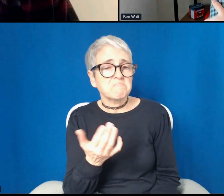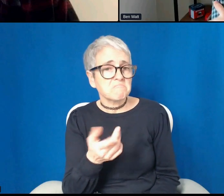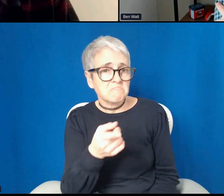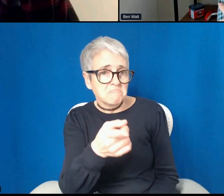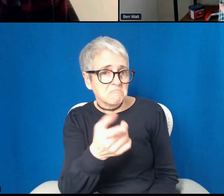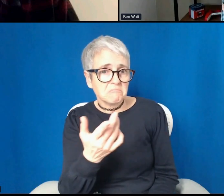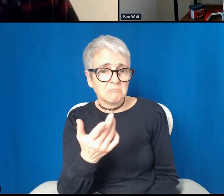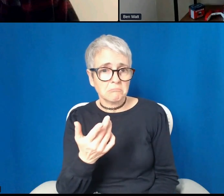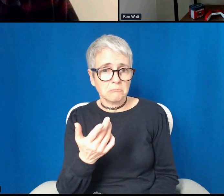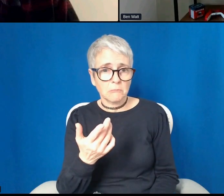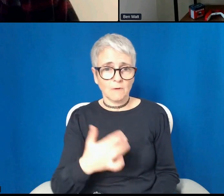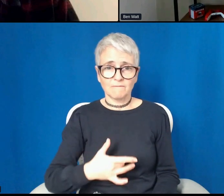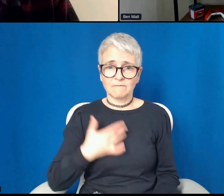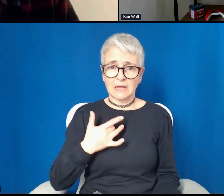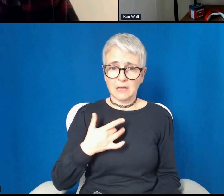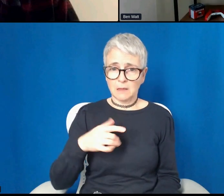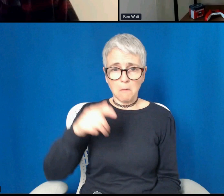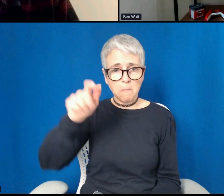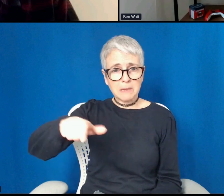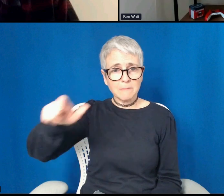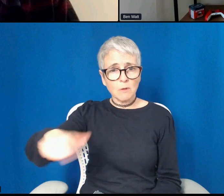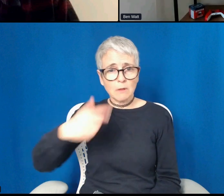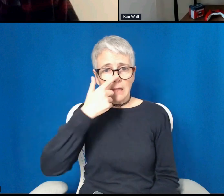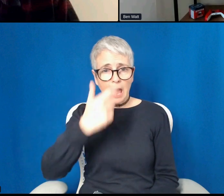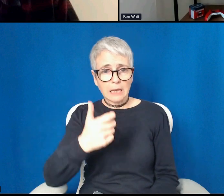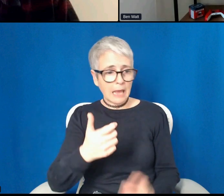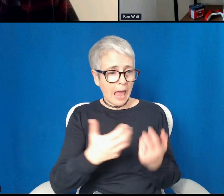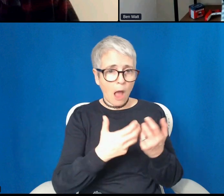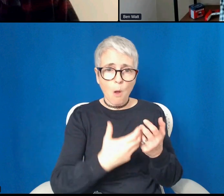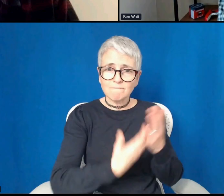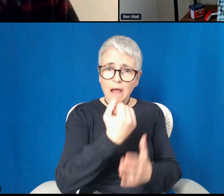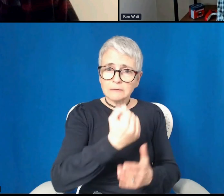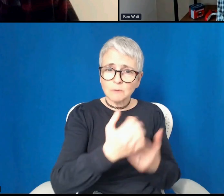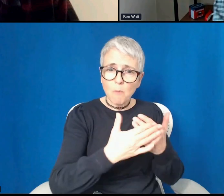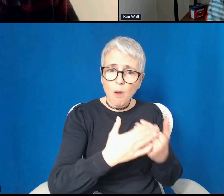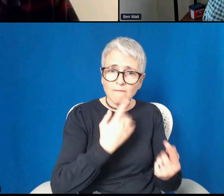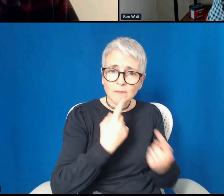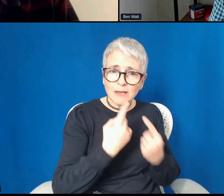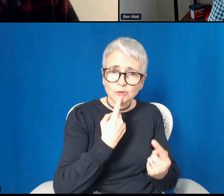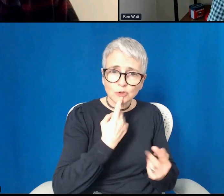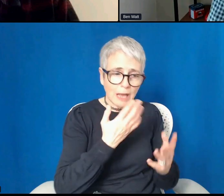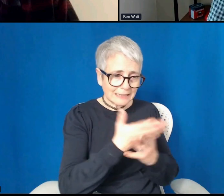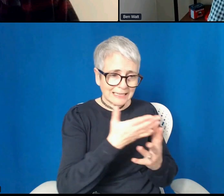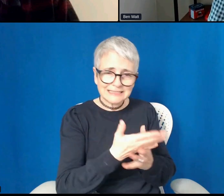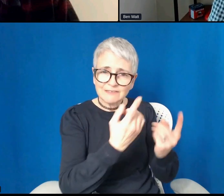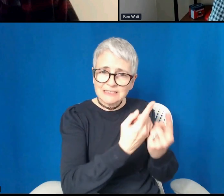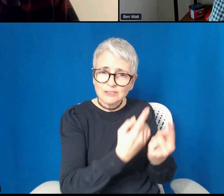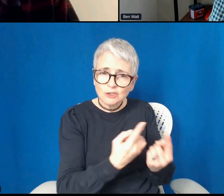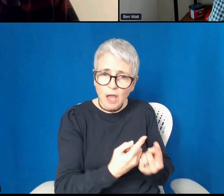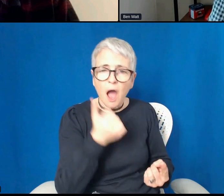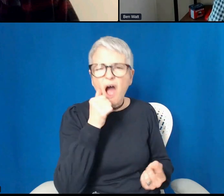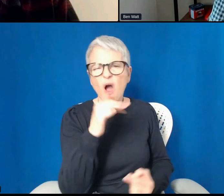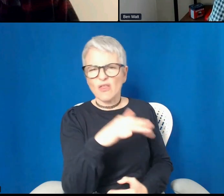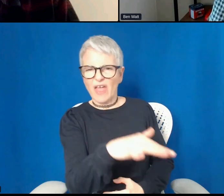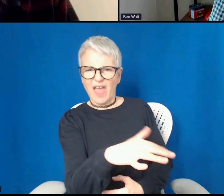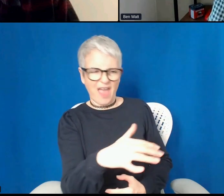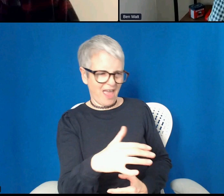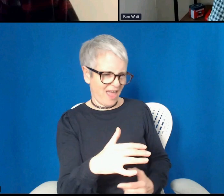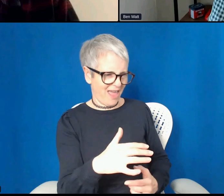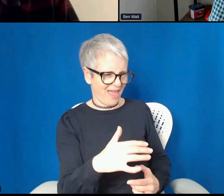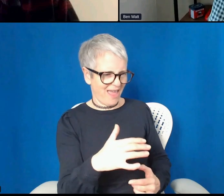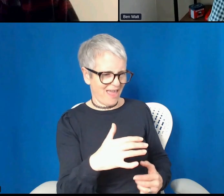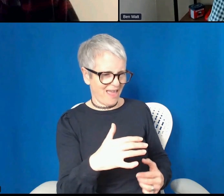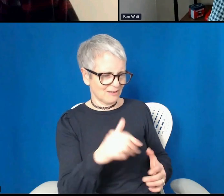direction for particular places you would go for people if they want to learn more about the Windows 11 accessibility features? I know a lot of it is kind of